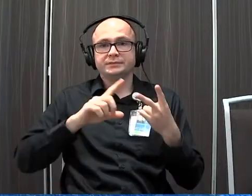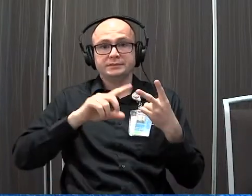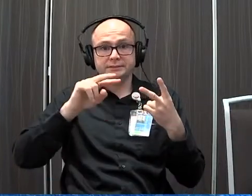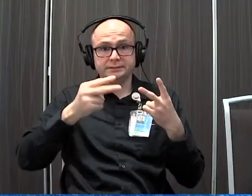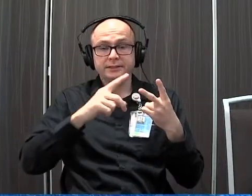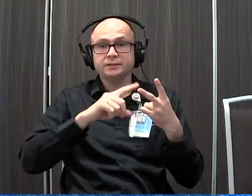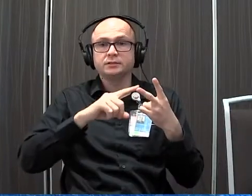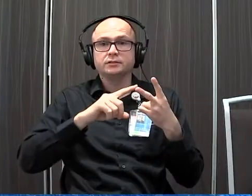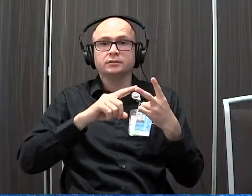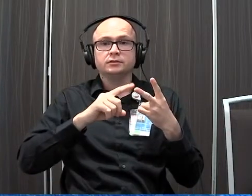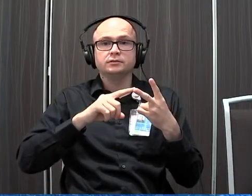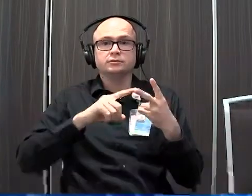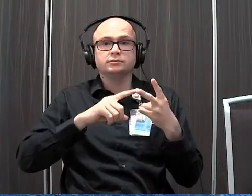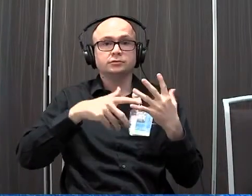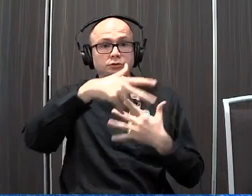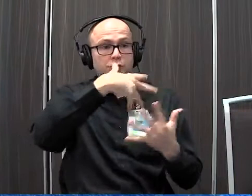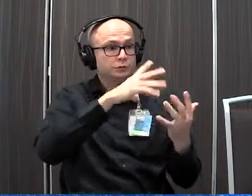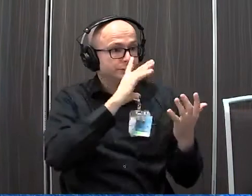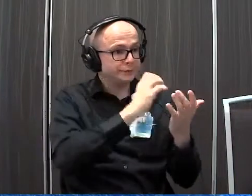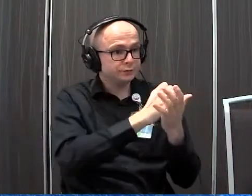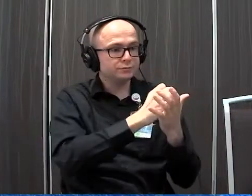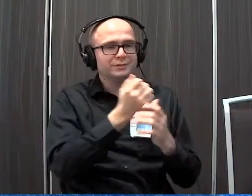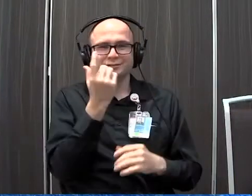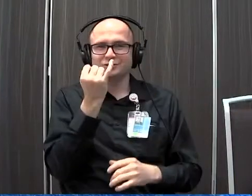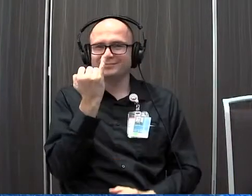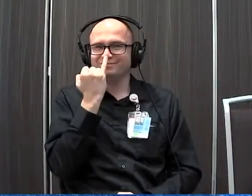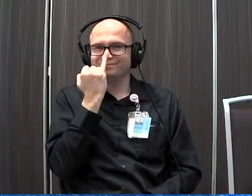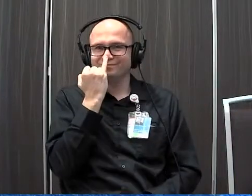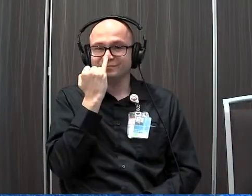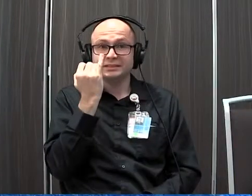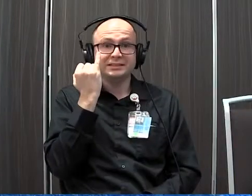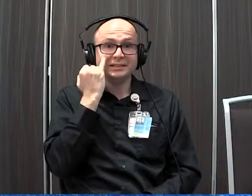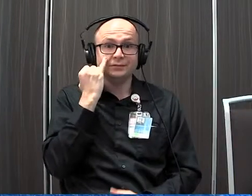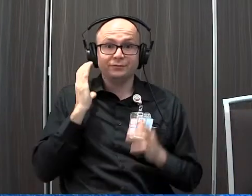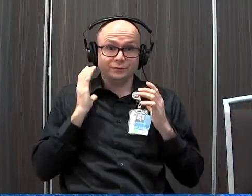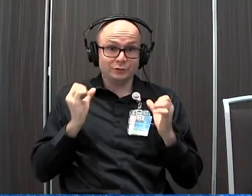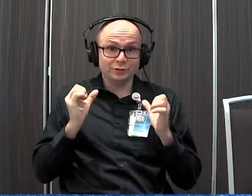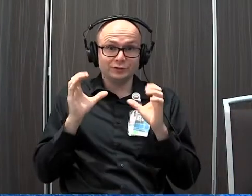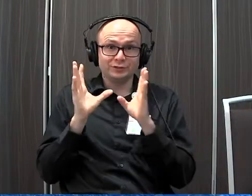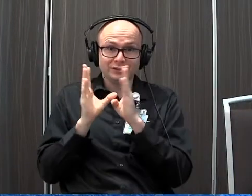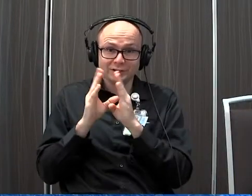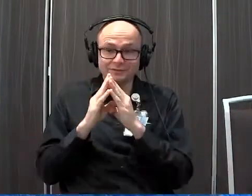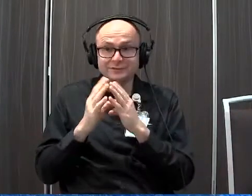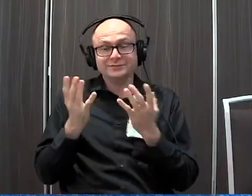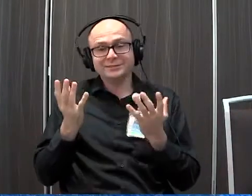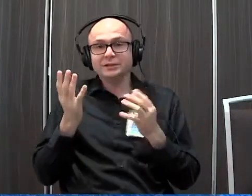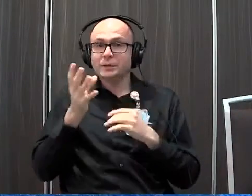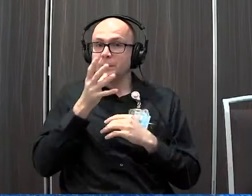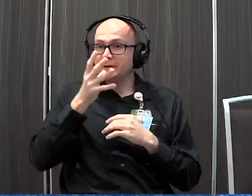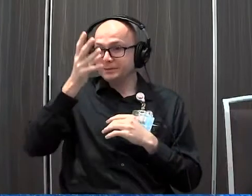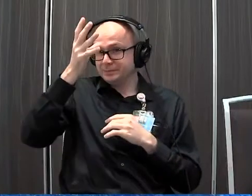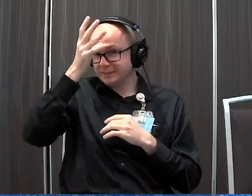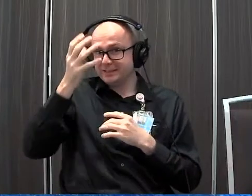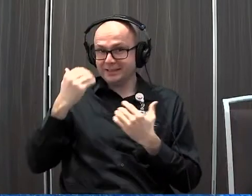being socially interested but immature. If you've been to a Charge conference, or if you're a parent of someone with Charge,